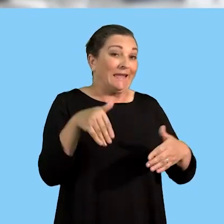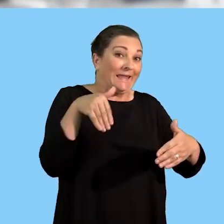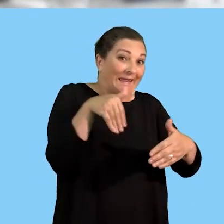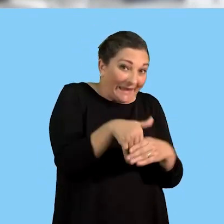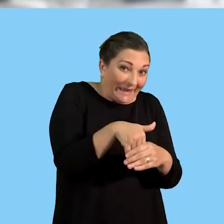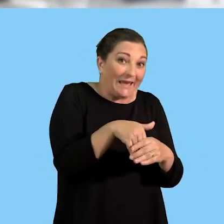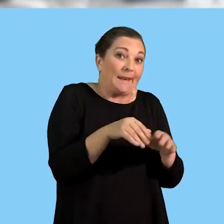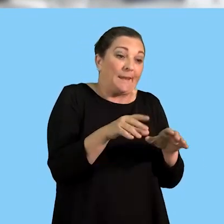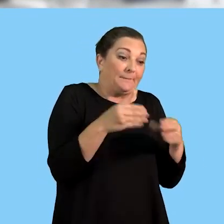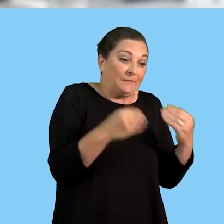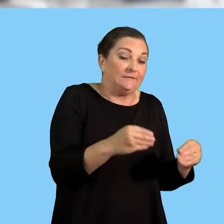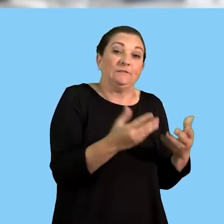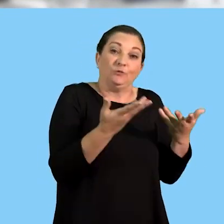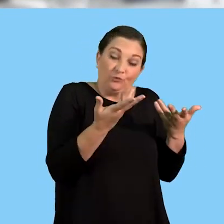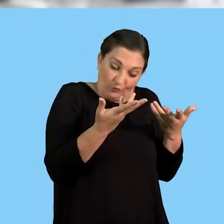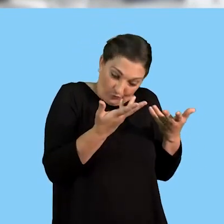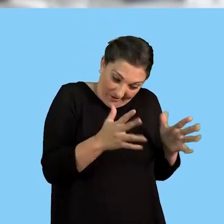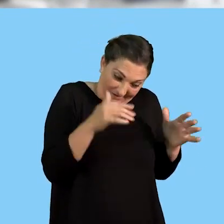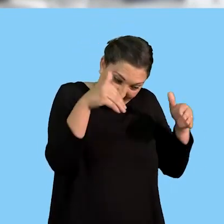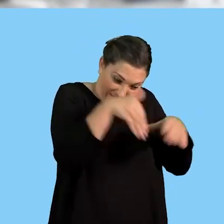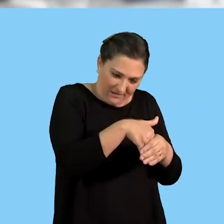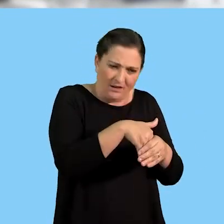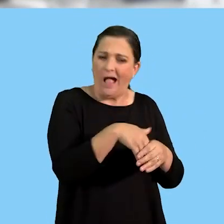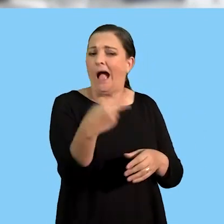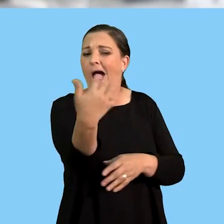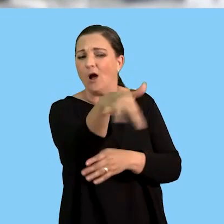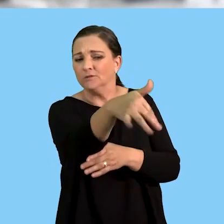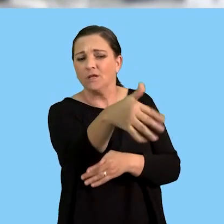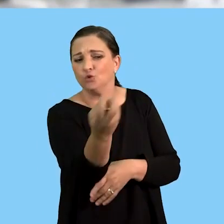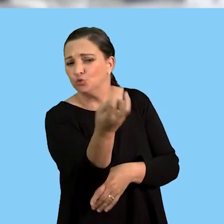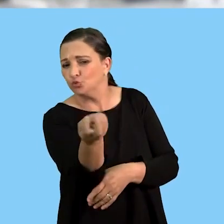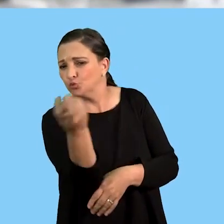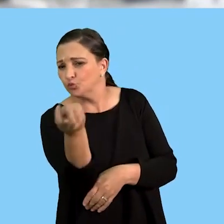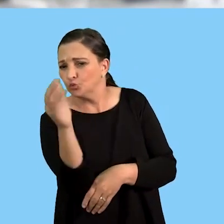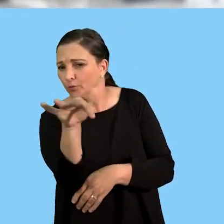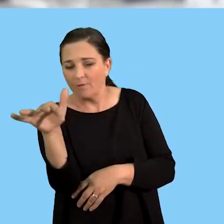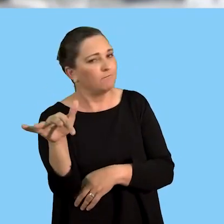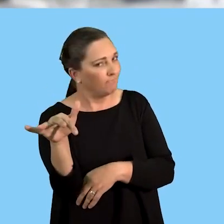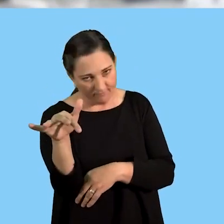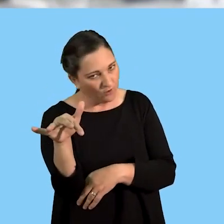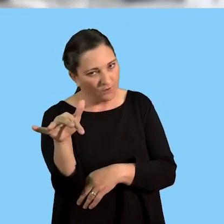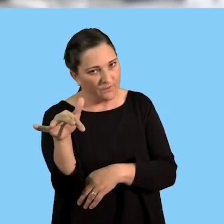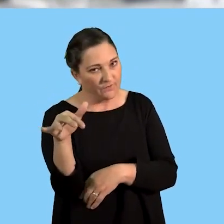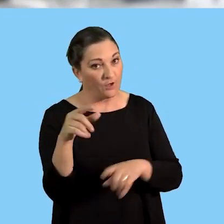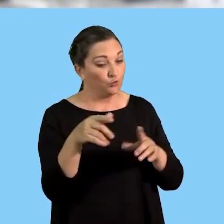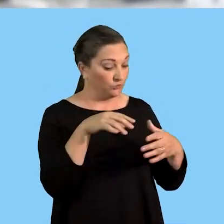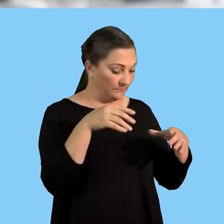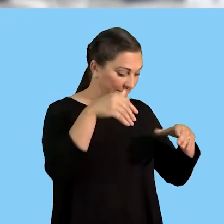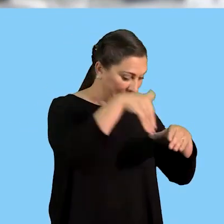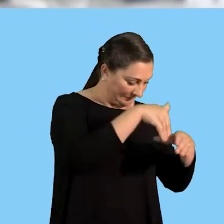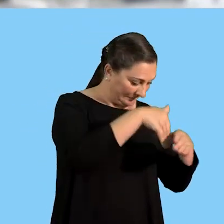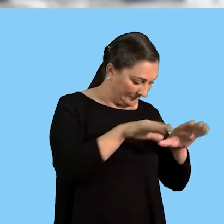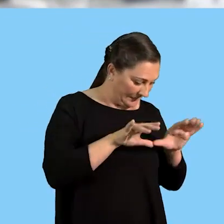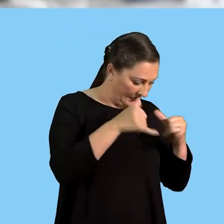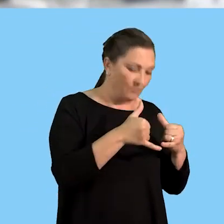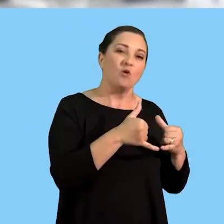already inside the business. So we are not going to go outside to search for candidates. We pick from the ones that